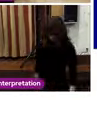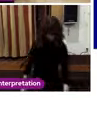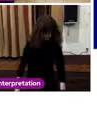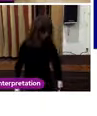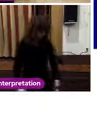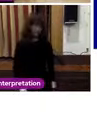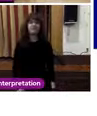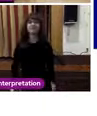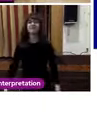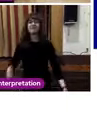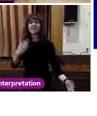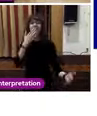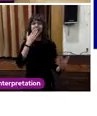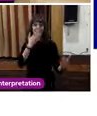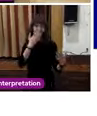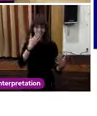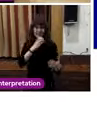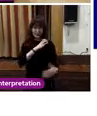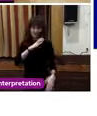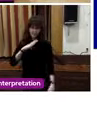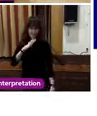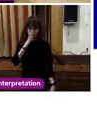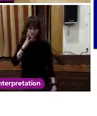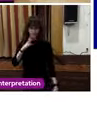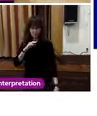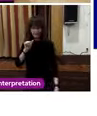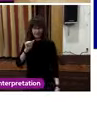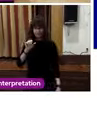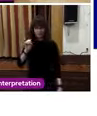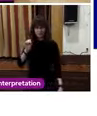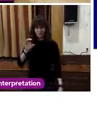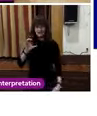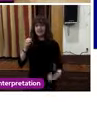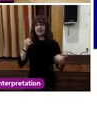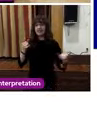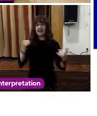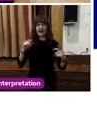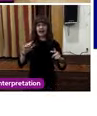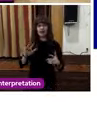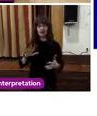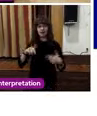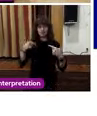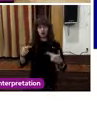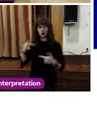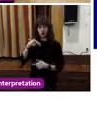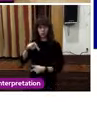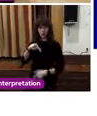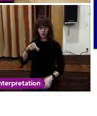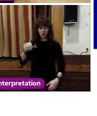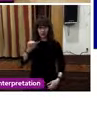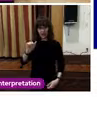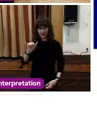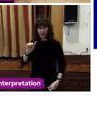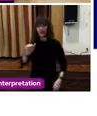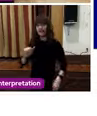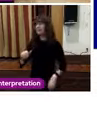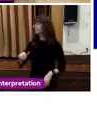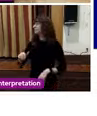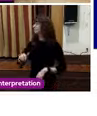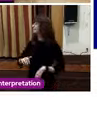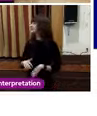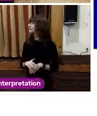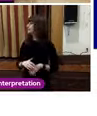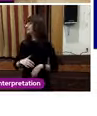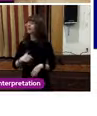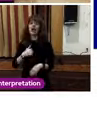Thank you for your remarks, Congresswoman. We will now move to the question and answer portion of our town hall. My colleagues will pass me the question slips, and I will